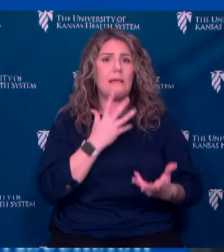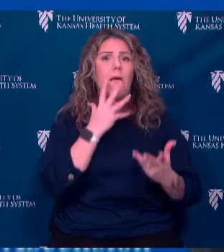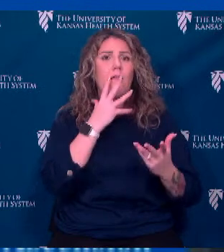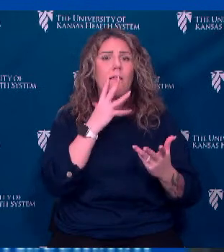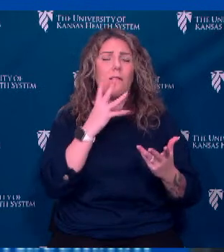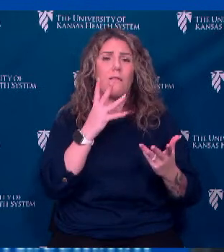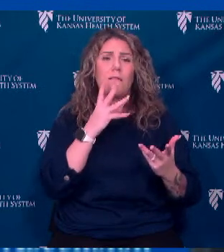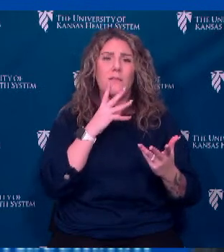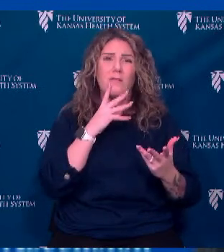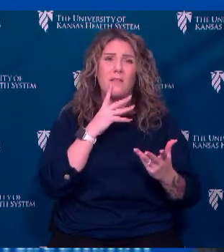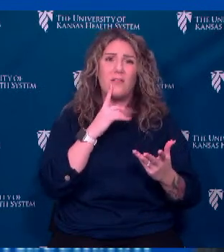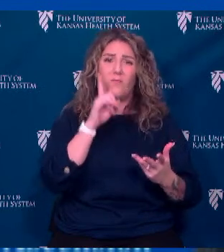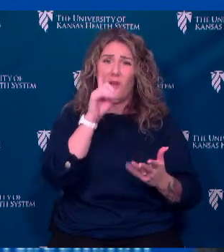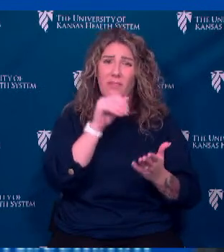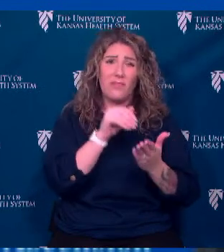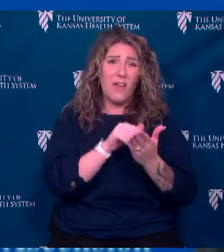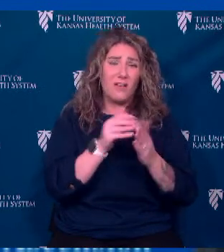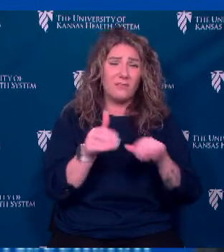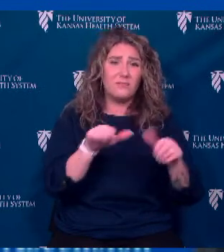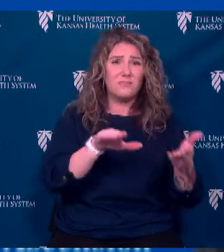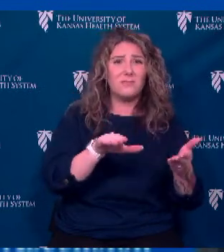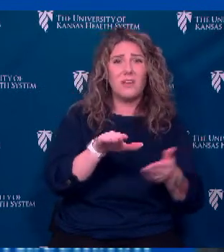milestone of 1,000 deaths. We're